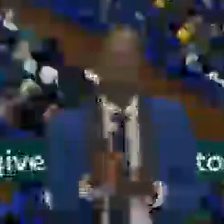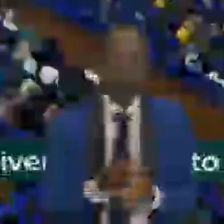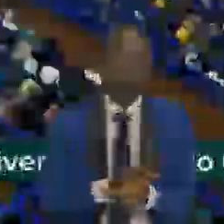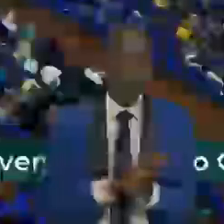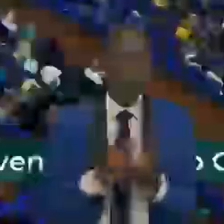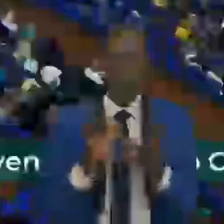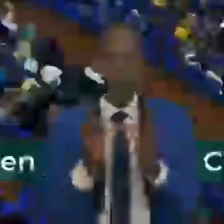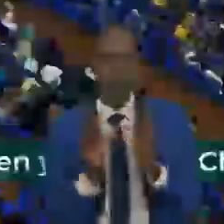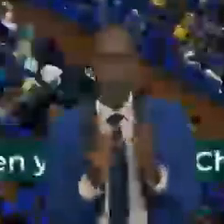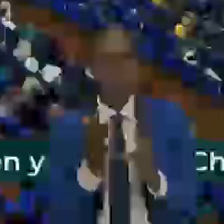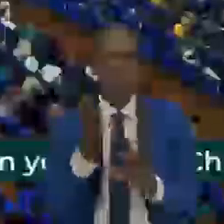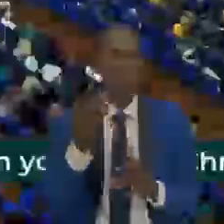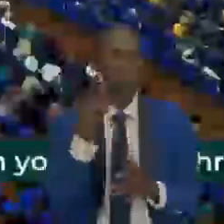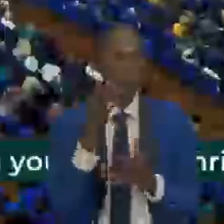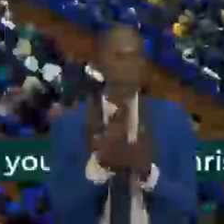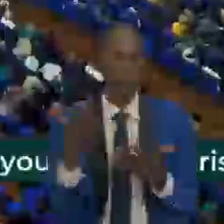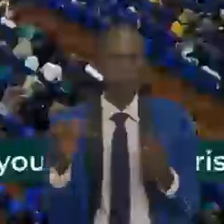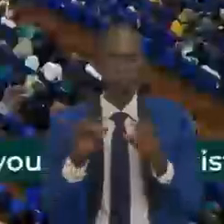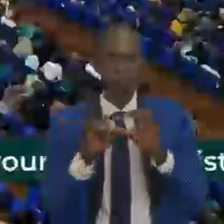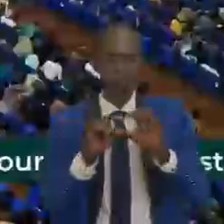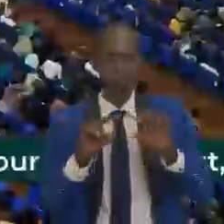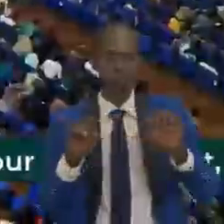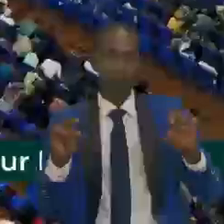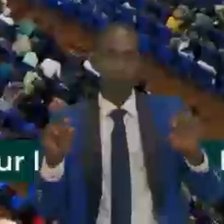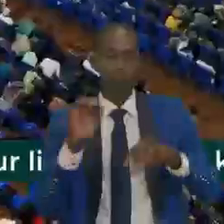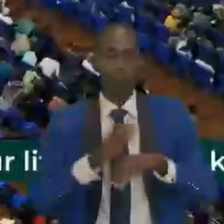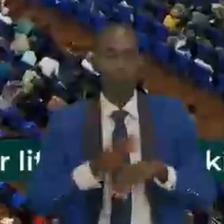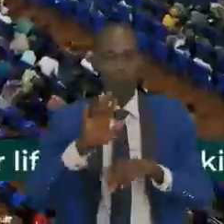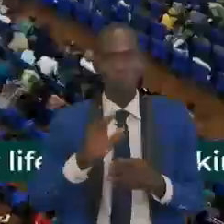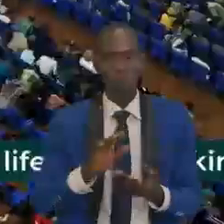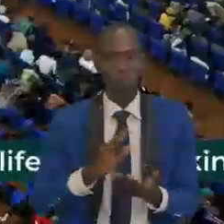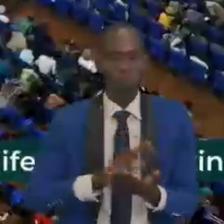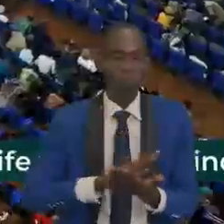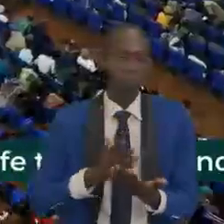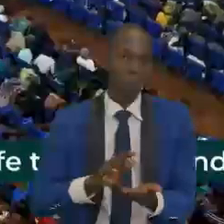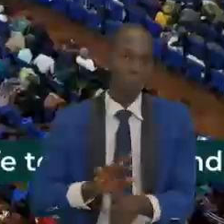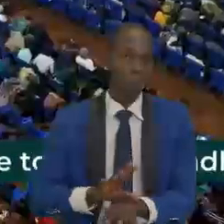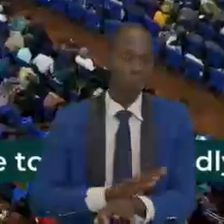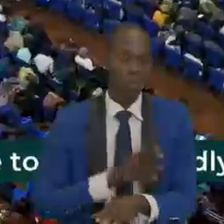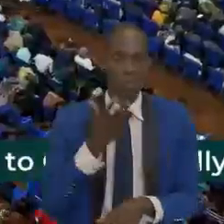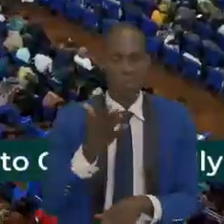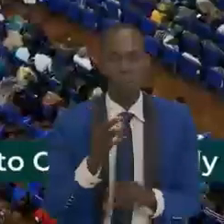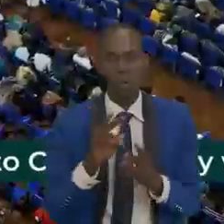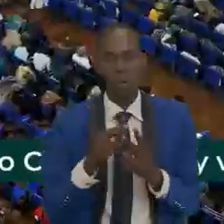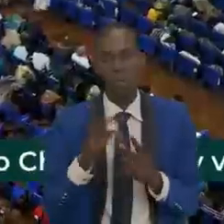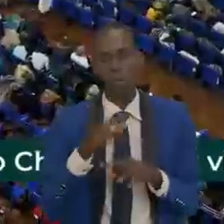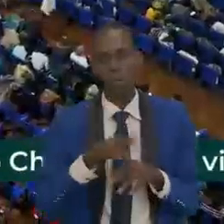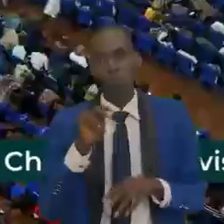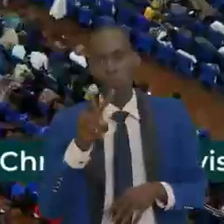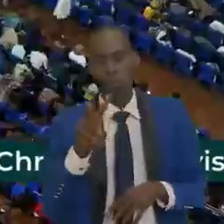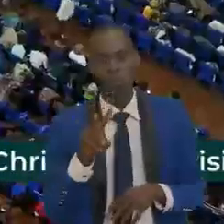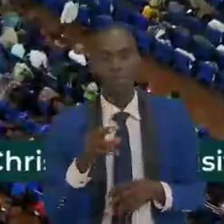screen. You can just click in and you can be able to fill the slip in and